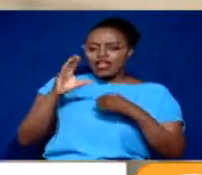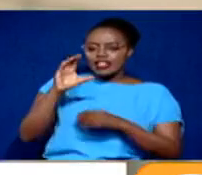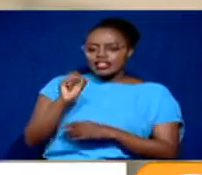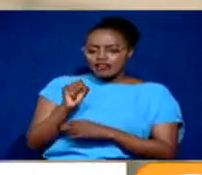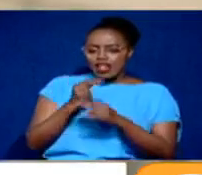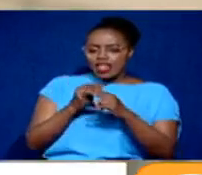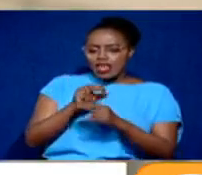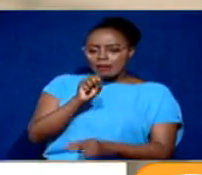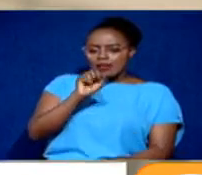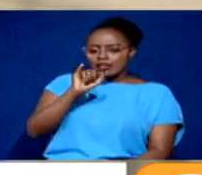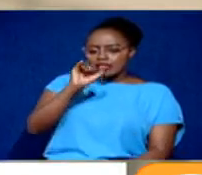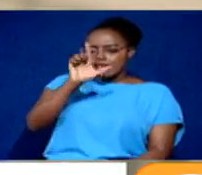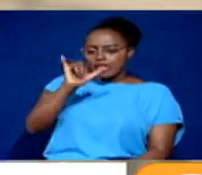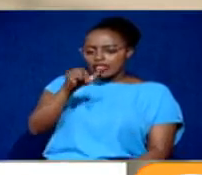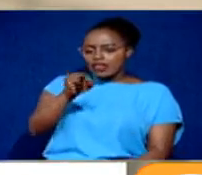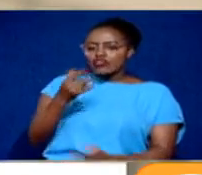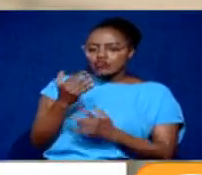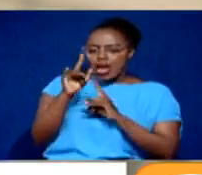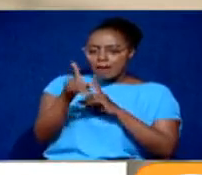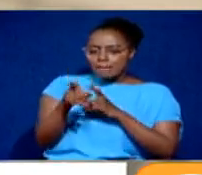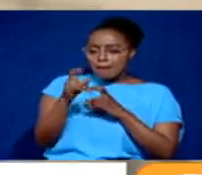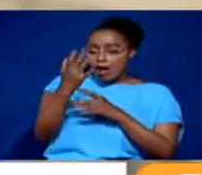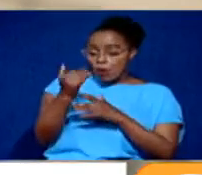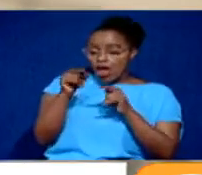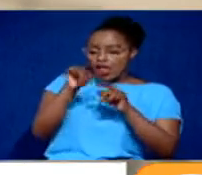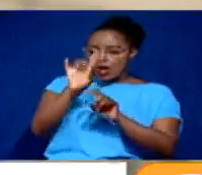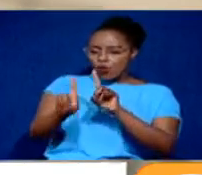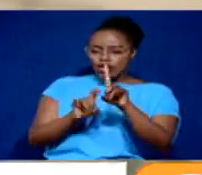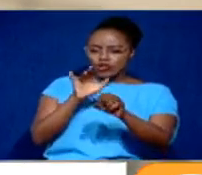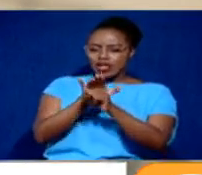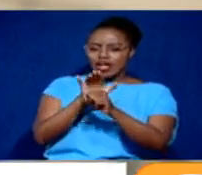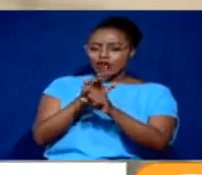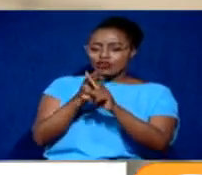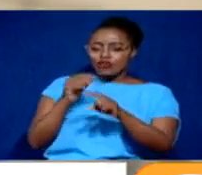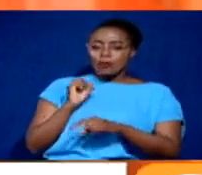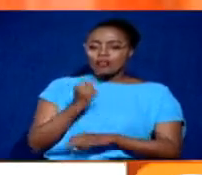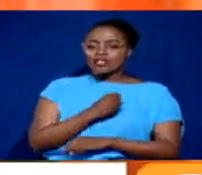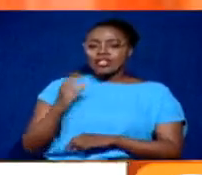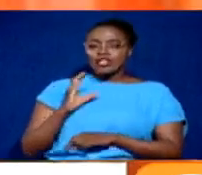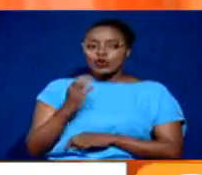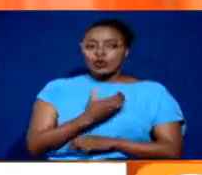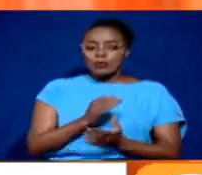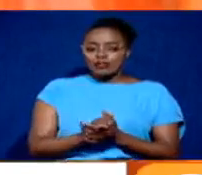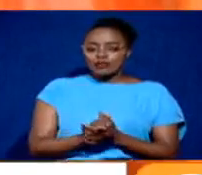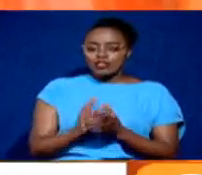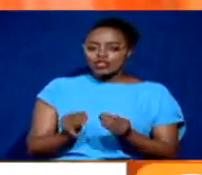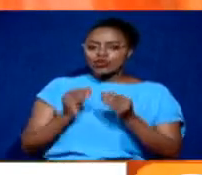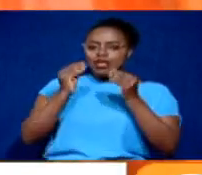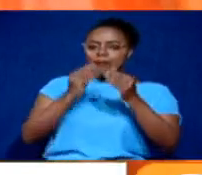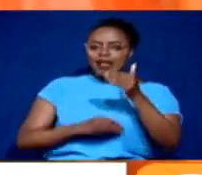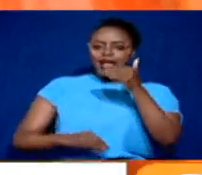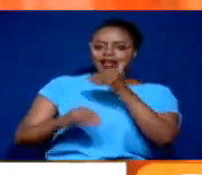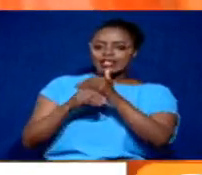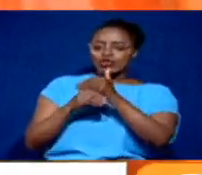Secretary, Cicely Kariuki, on the receiving end of pointed questions from a Senate committee. Why would you supply an